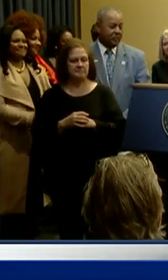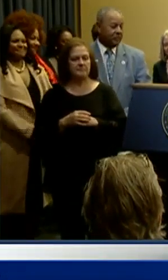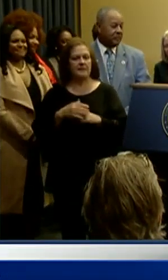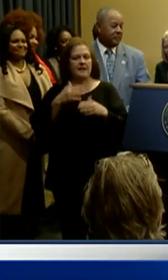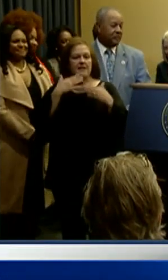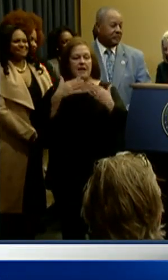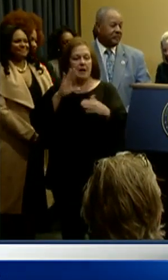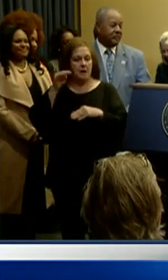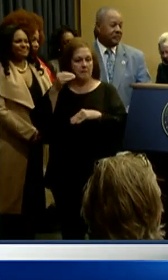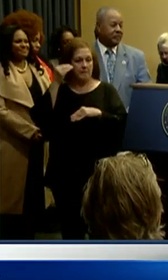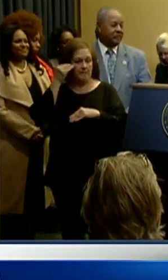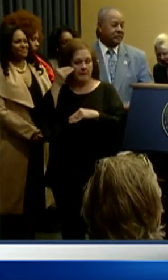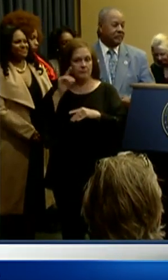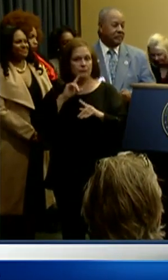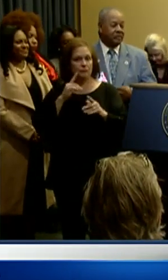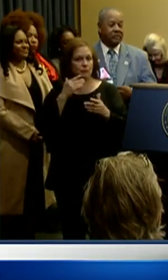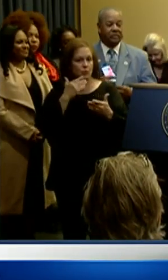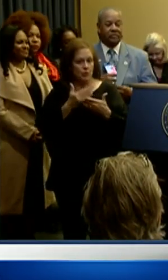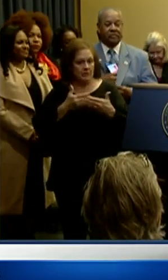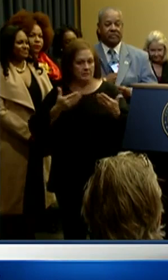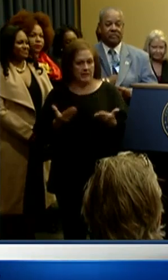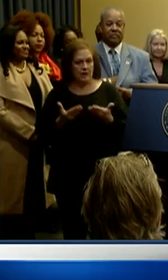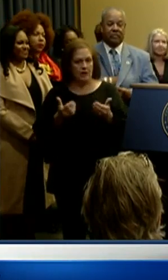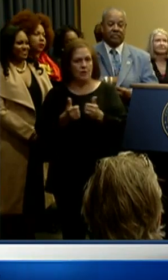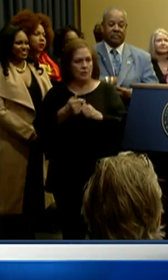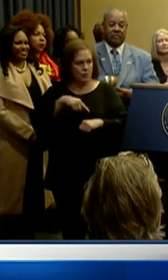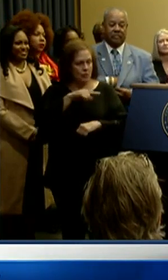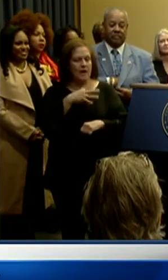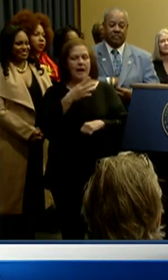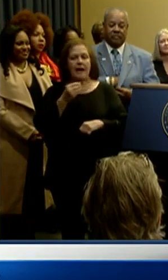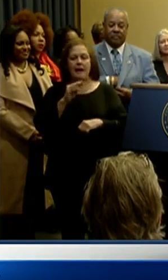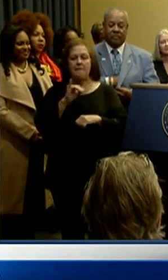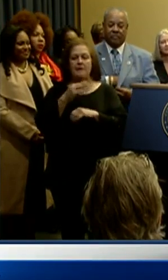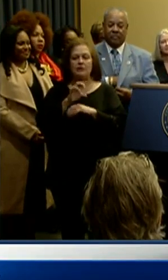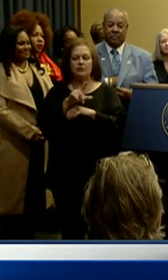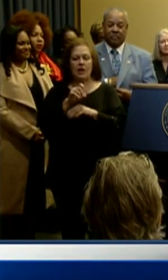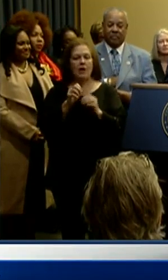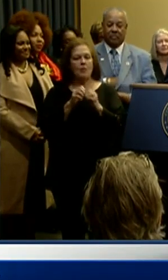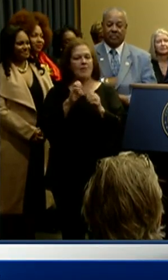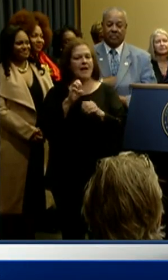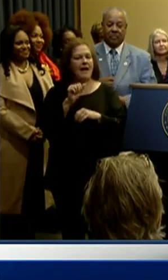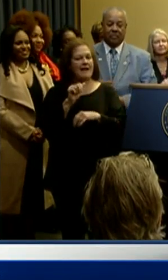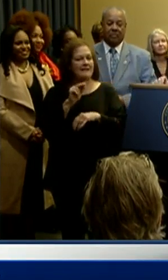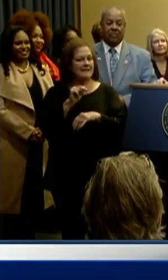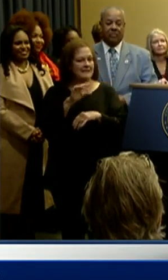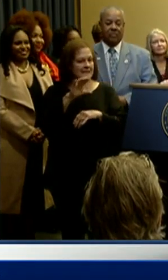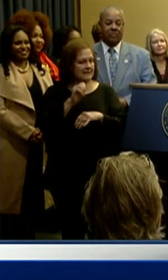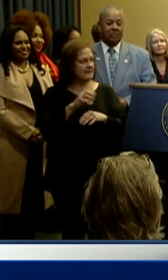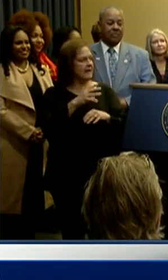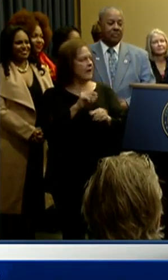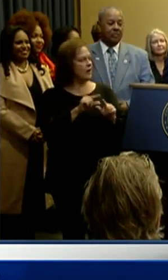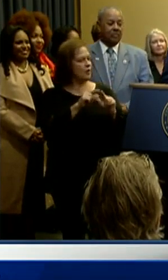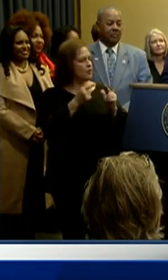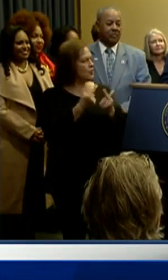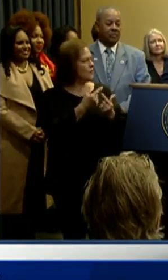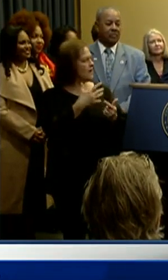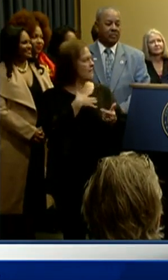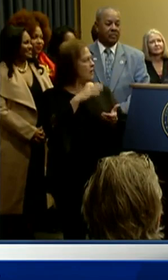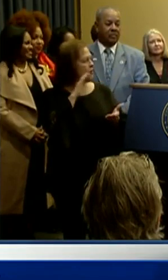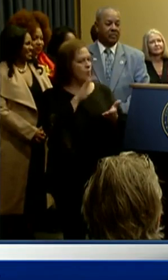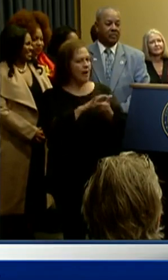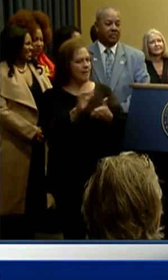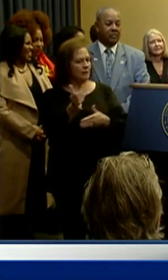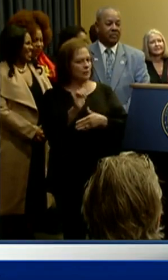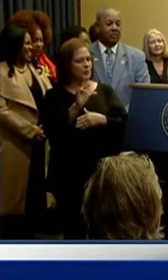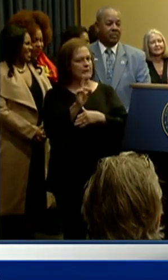you. Thank you, Mayor. It's great to be here with you and with Michelle from Essence and all the folks who are behind me, including my wife of 30 years,